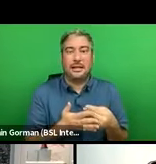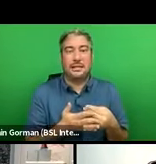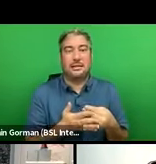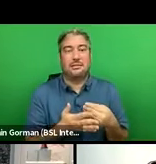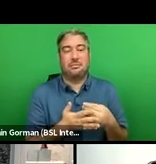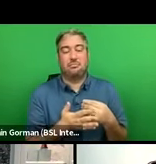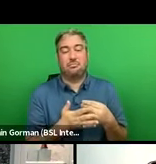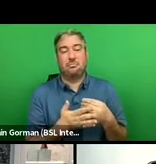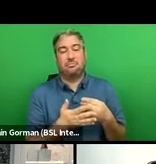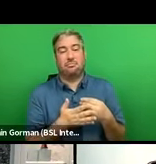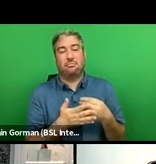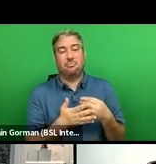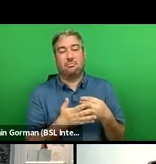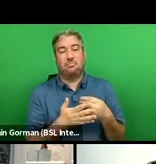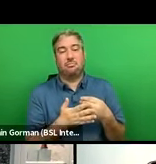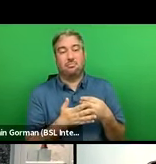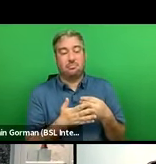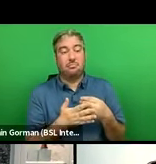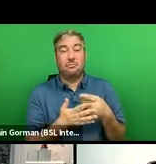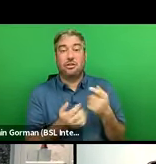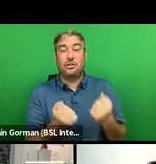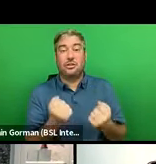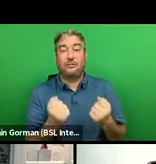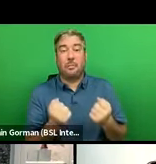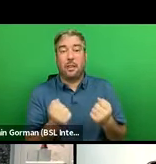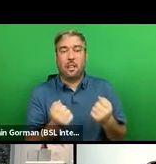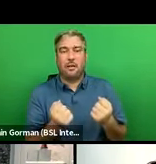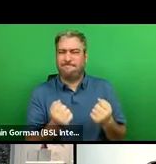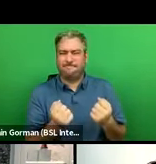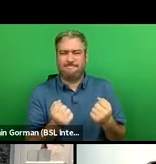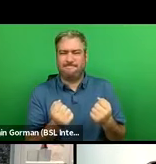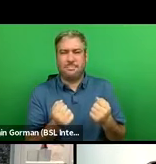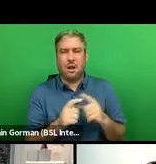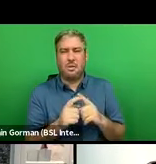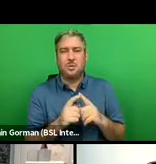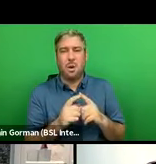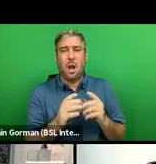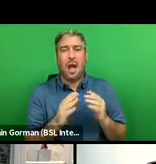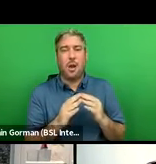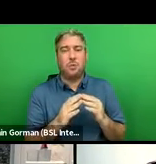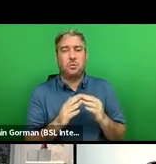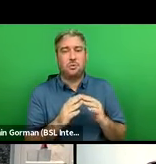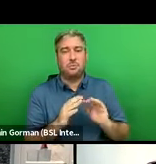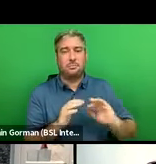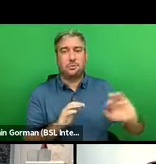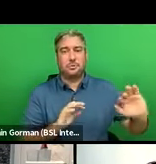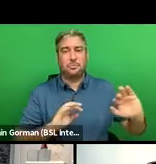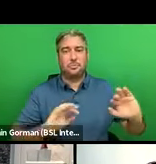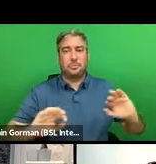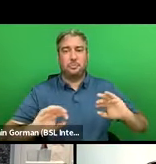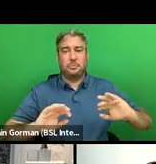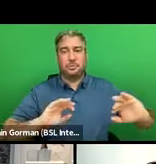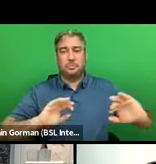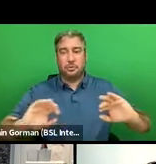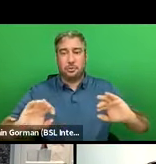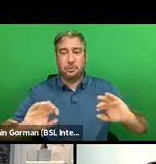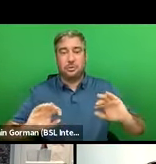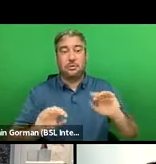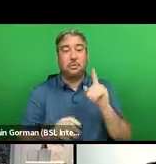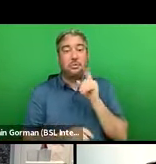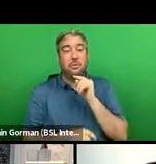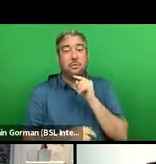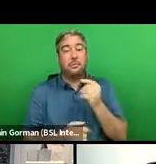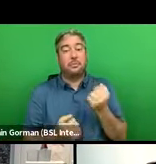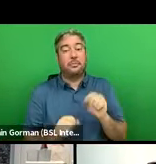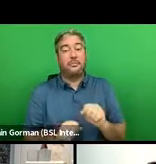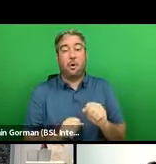that were not poor originally and have become, and now actually I'm very sorry to